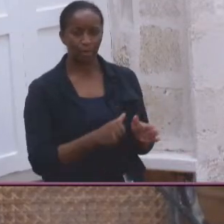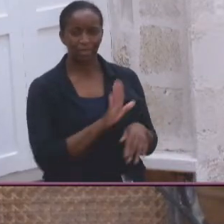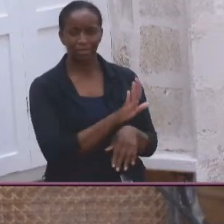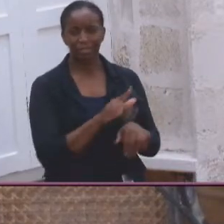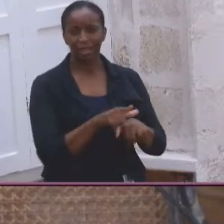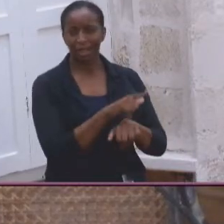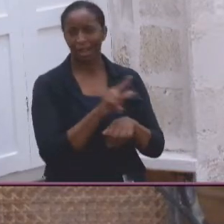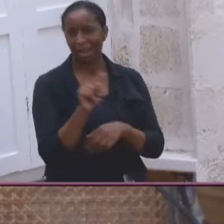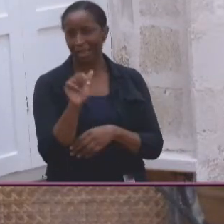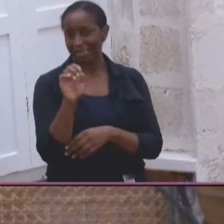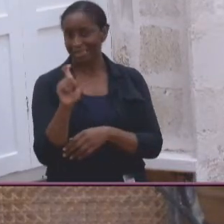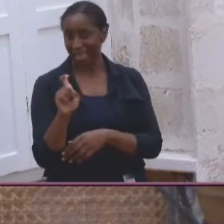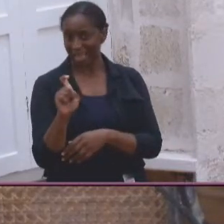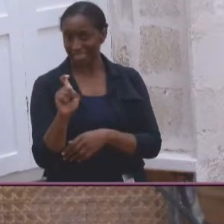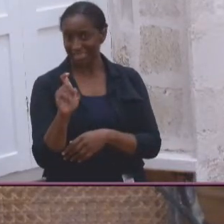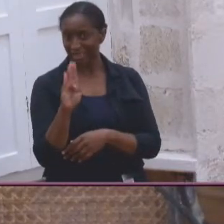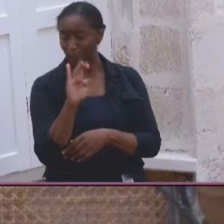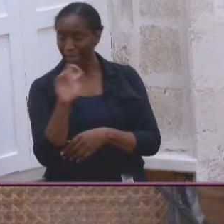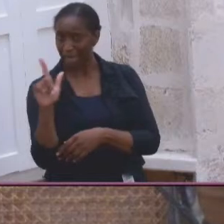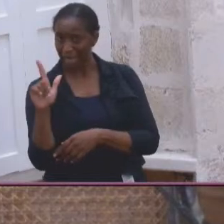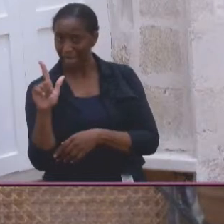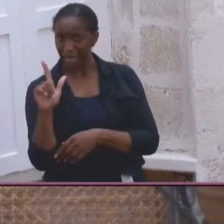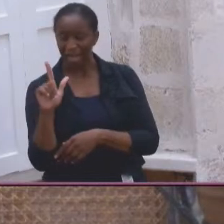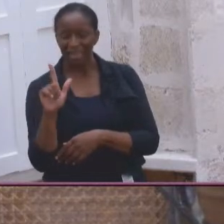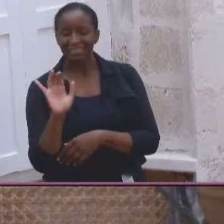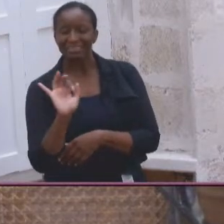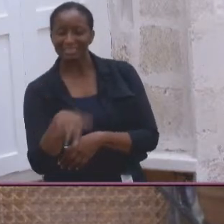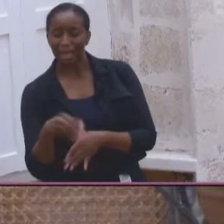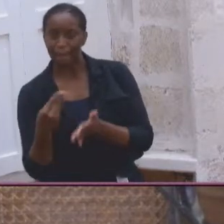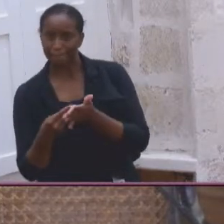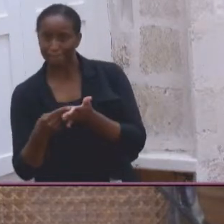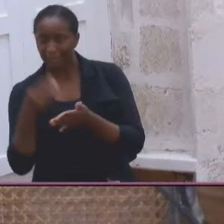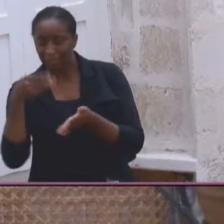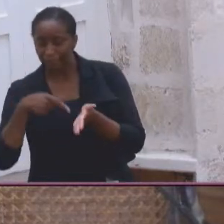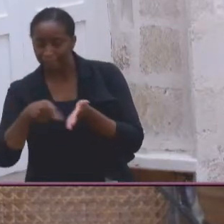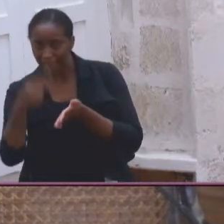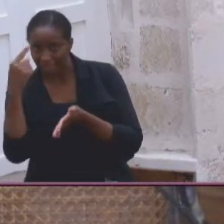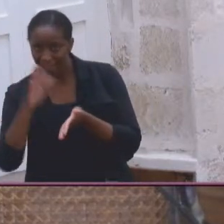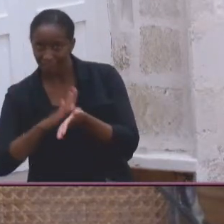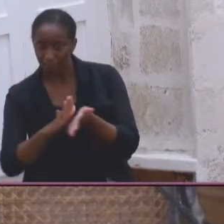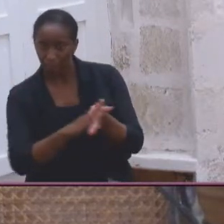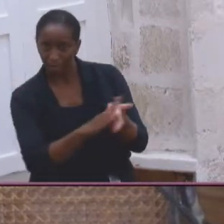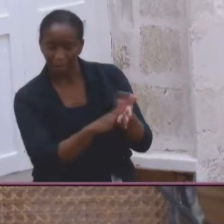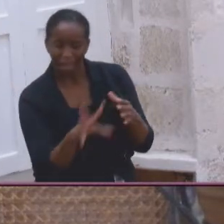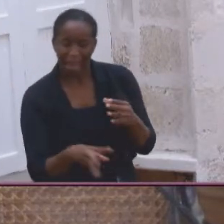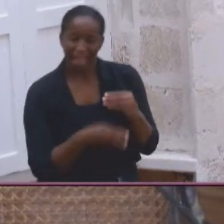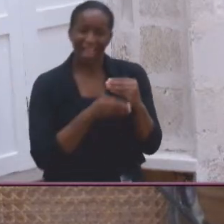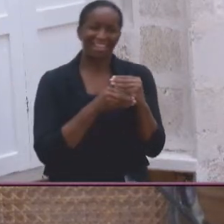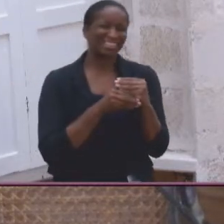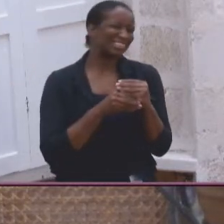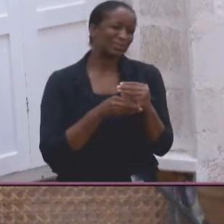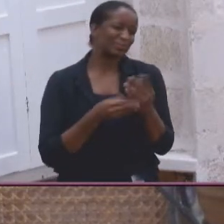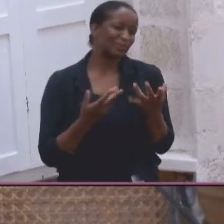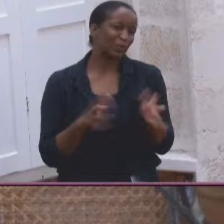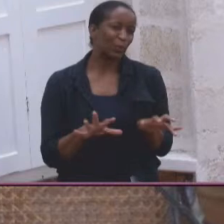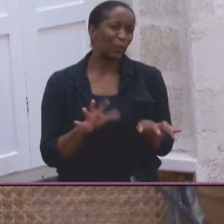And there's also provision in place, because there are provisions already in place within the legislation which may just have needed